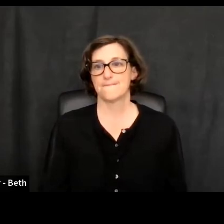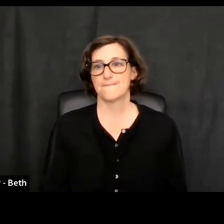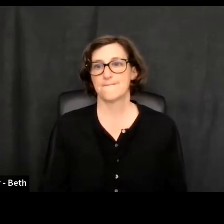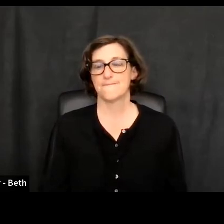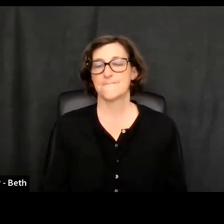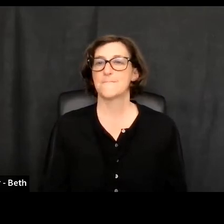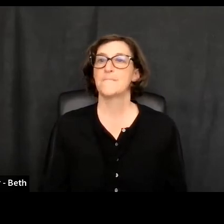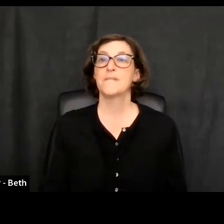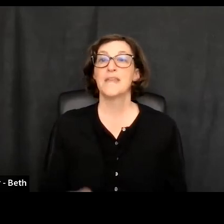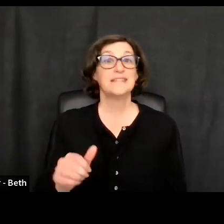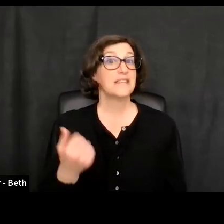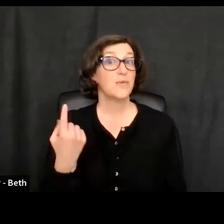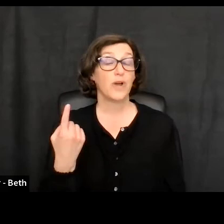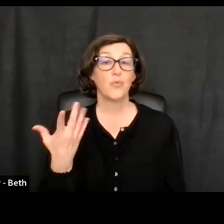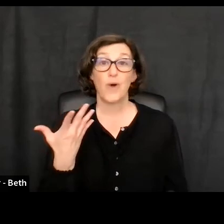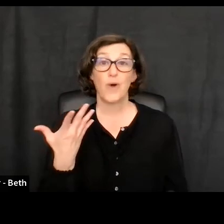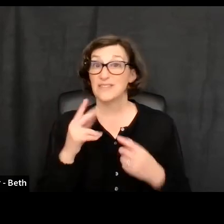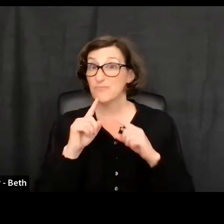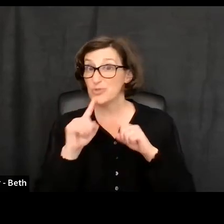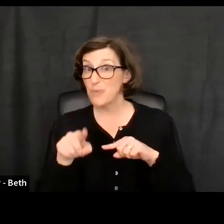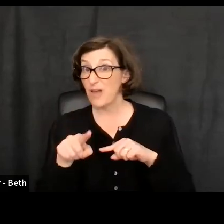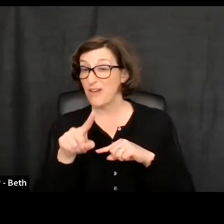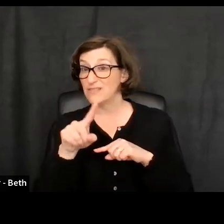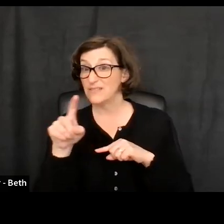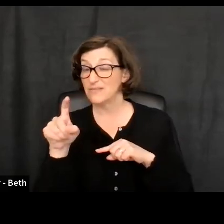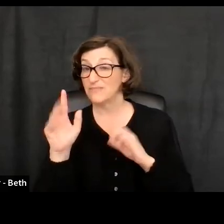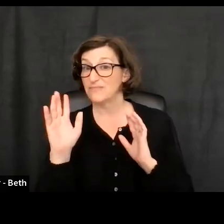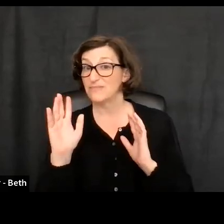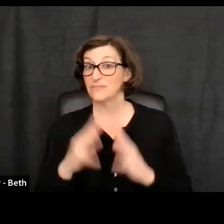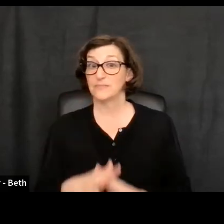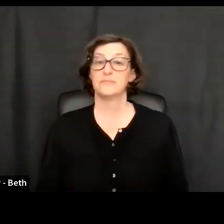Does anyone want to take that one?